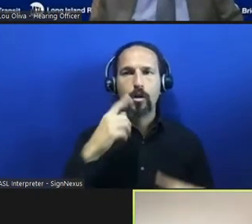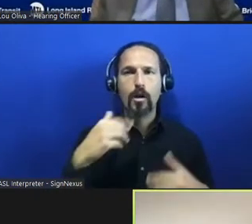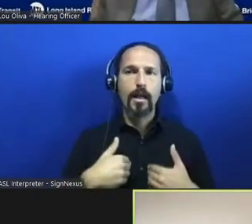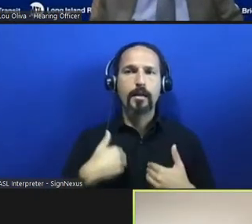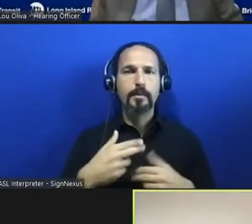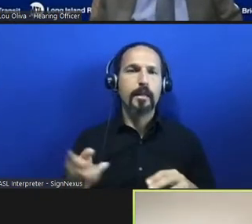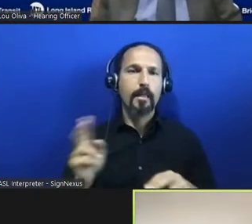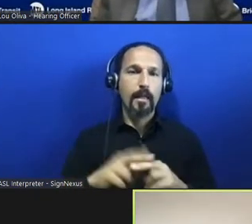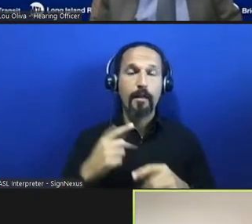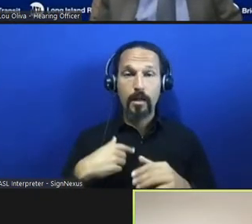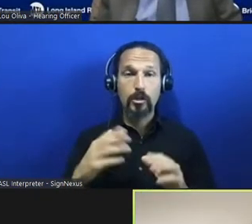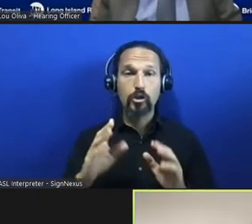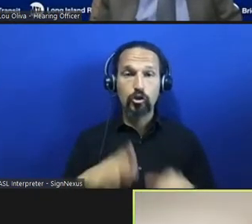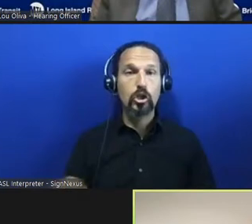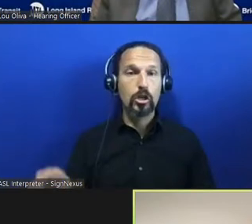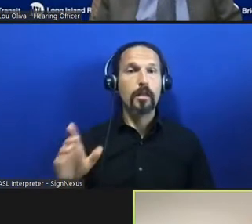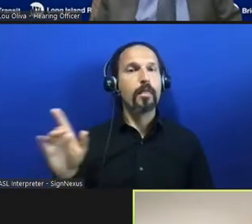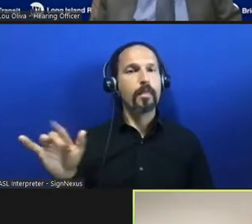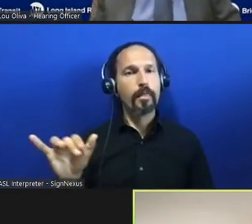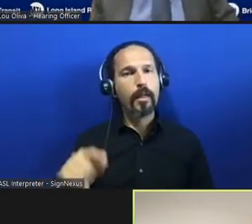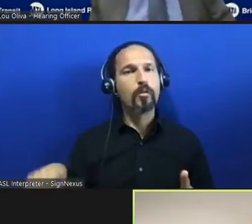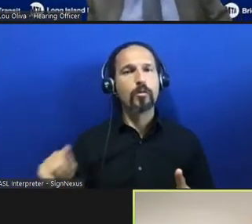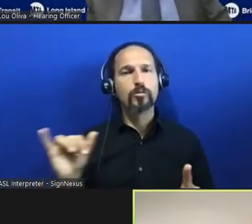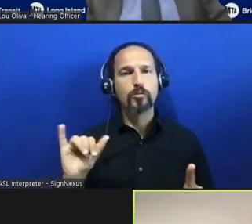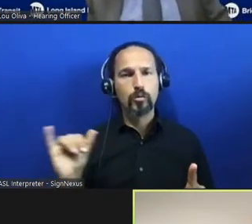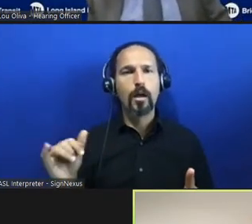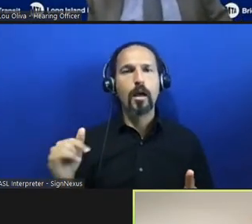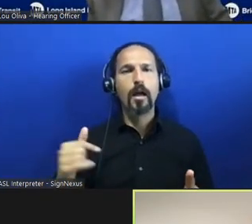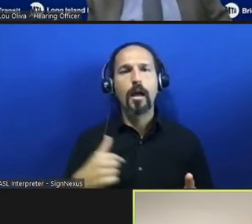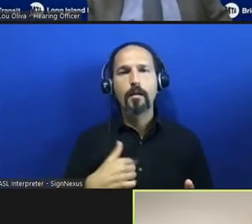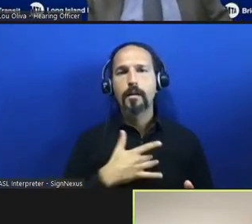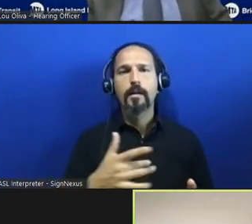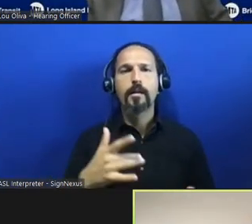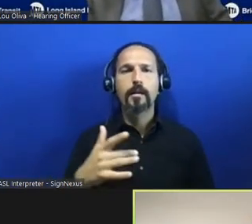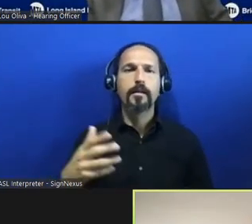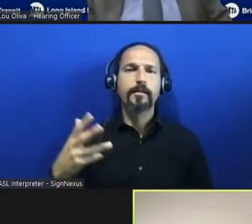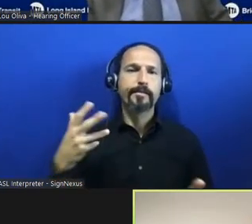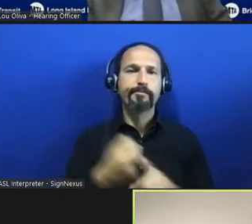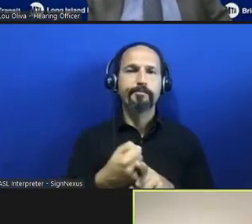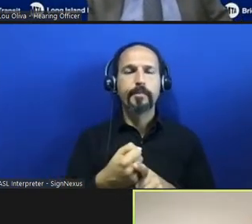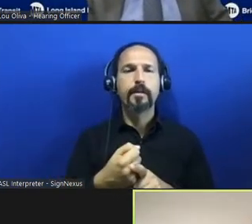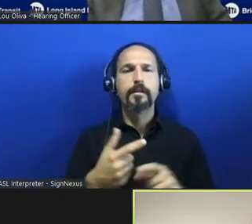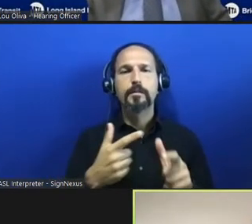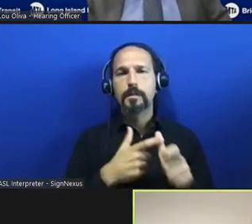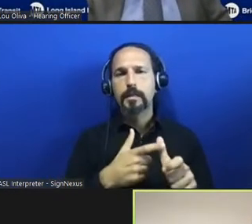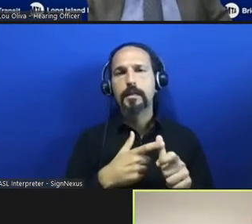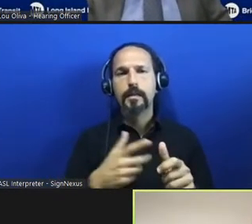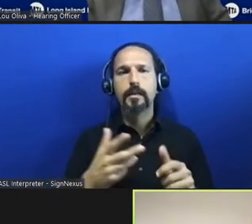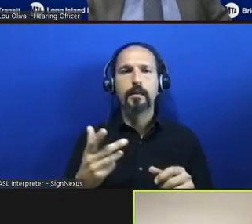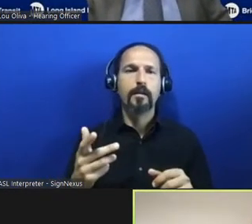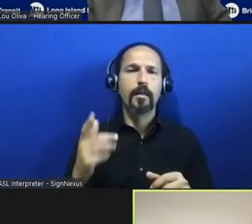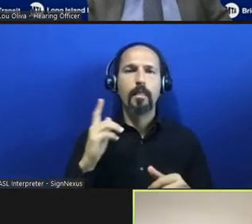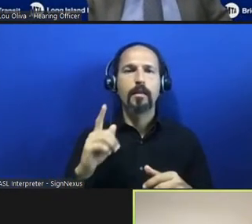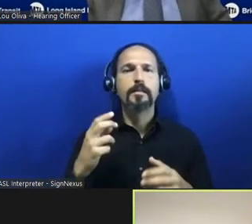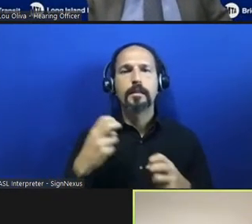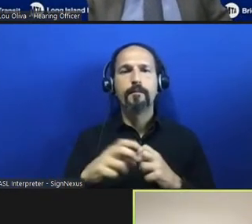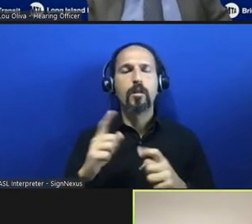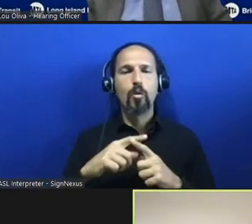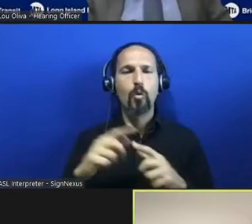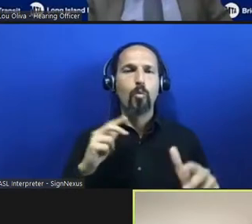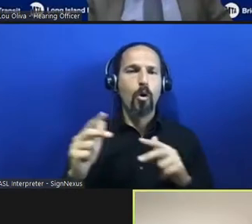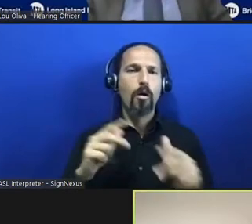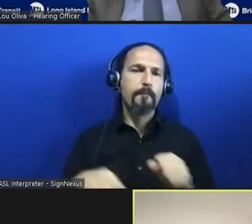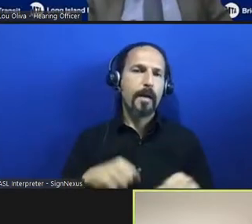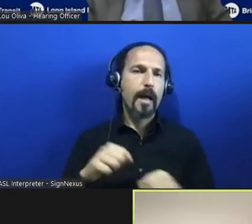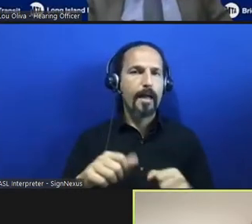elevated and if I had children theirs would be it as well I am more likely to be hit by a speeding car and the car congestion makes our streets difficult to walk bike and